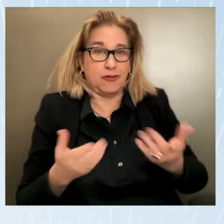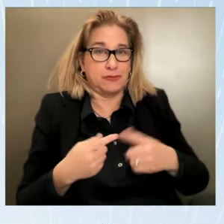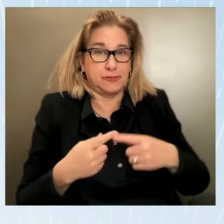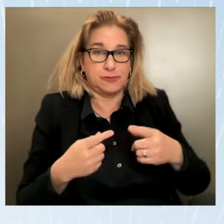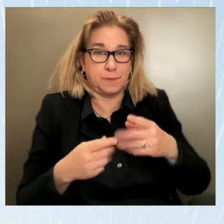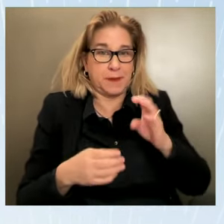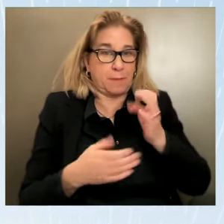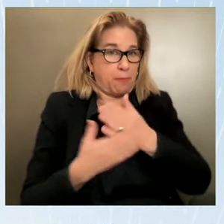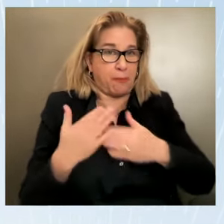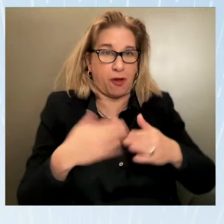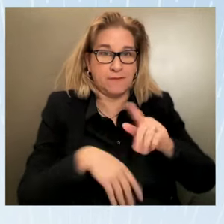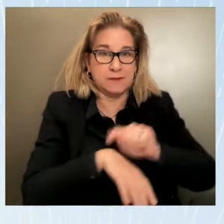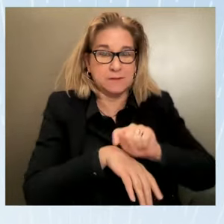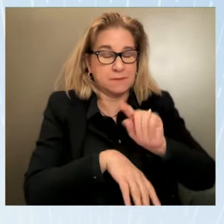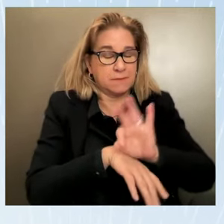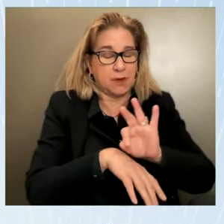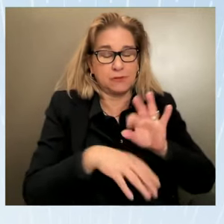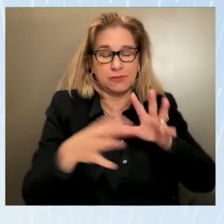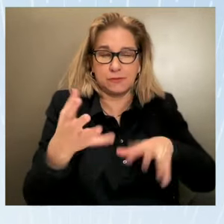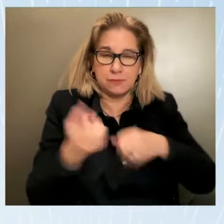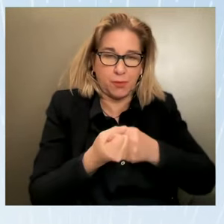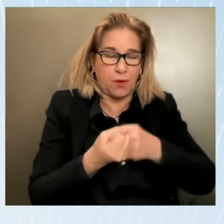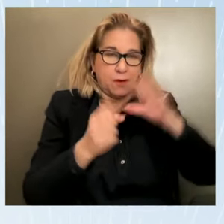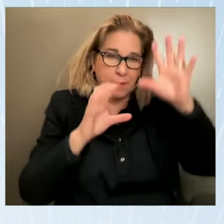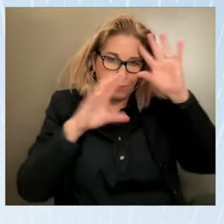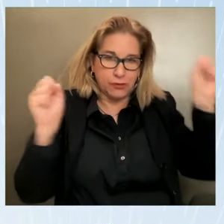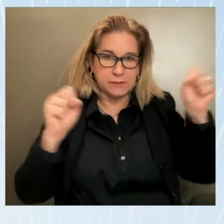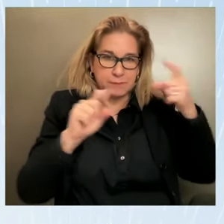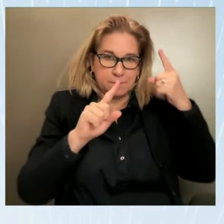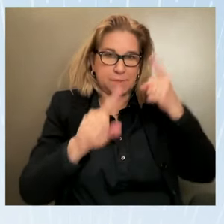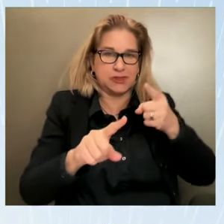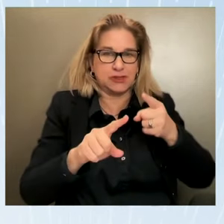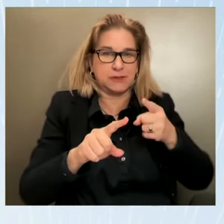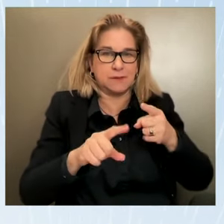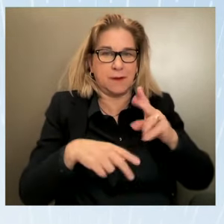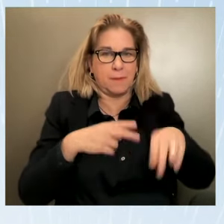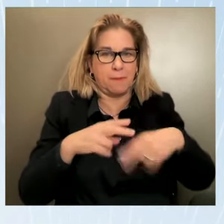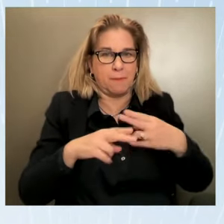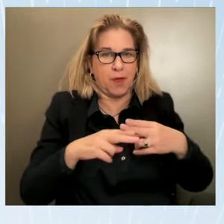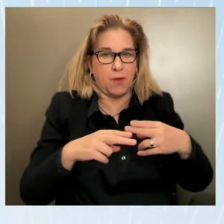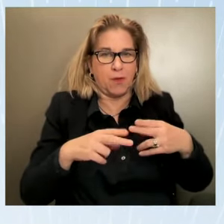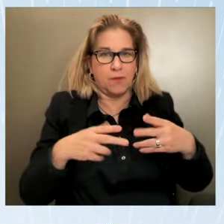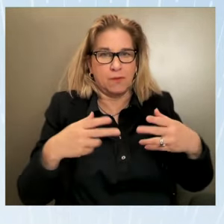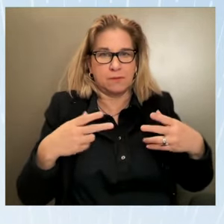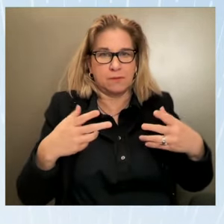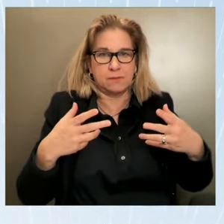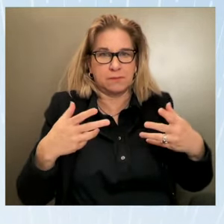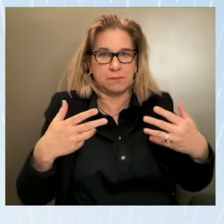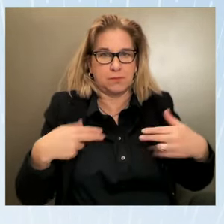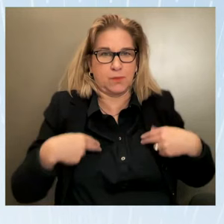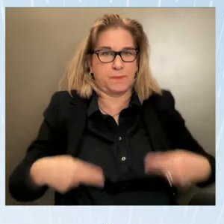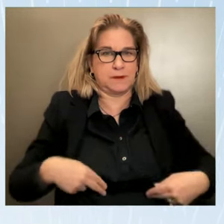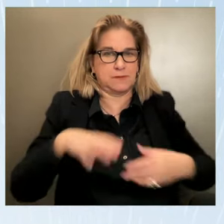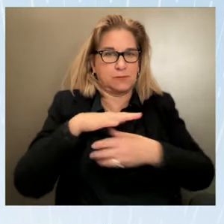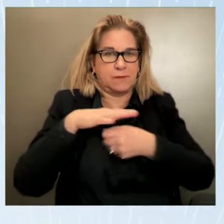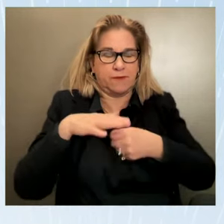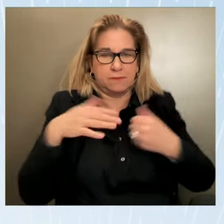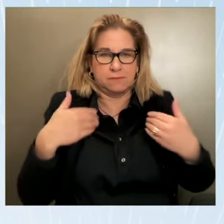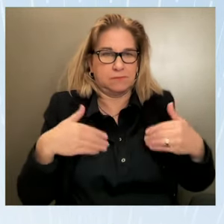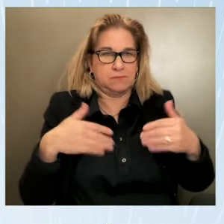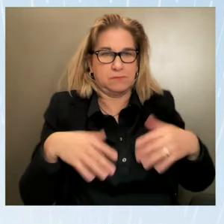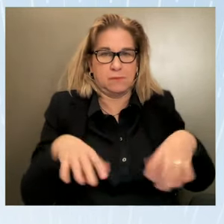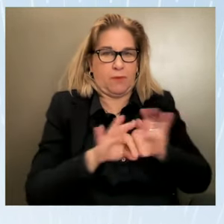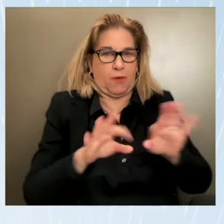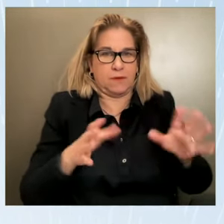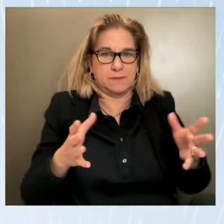this vitally important issue. When traffickers and employers are using force